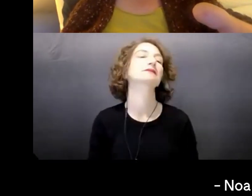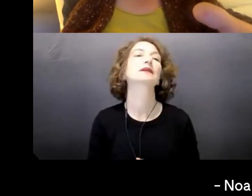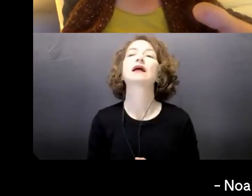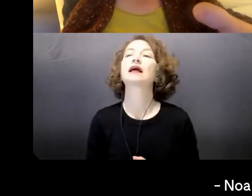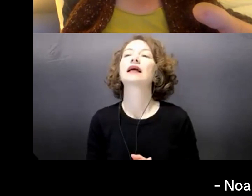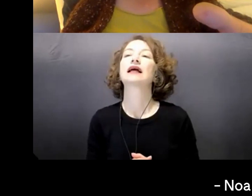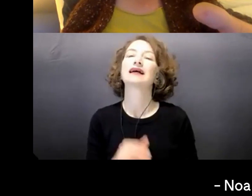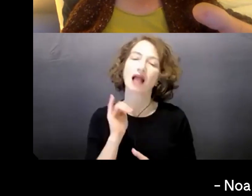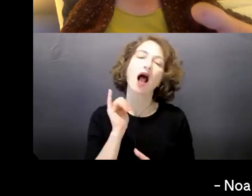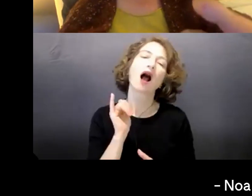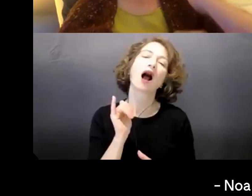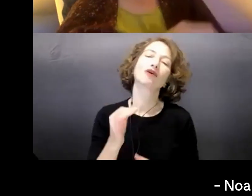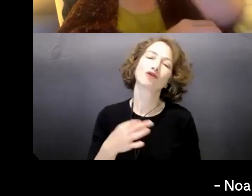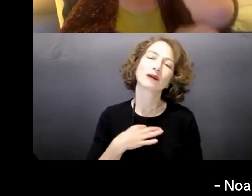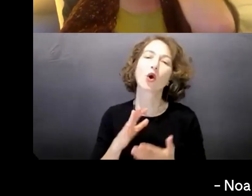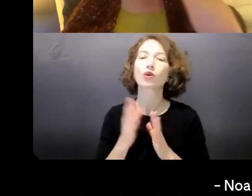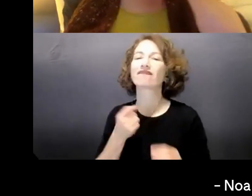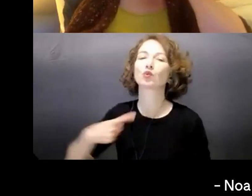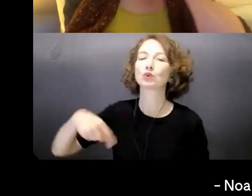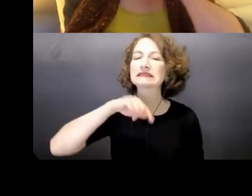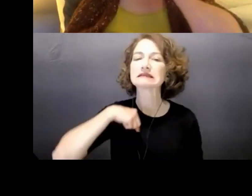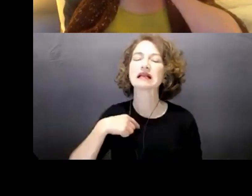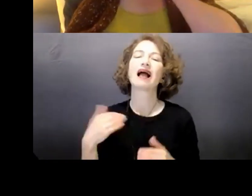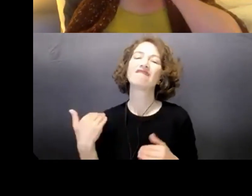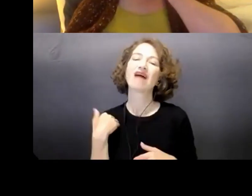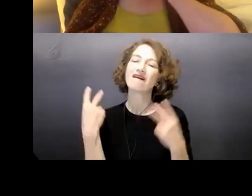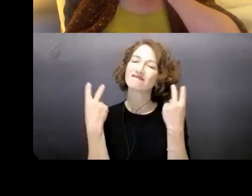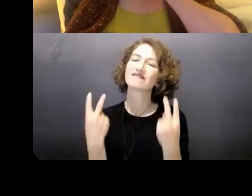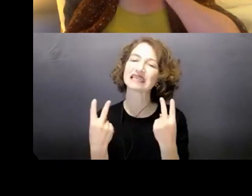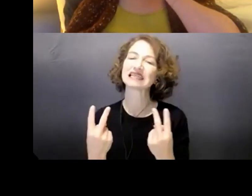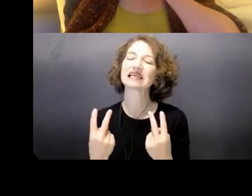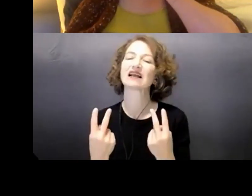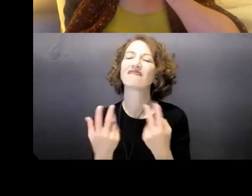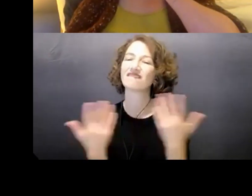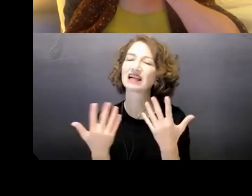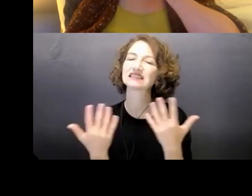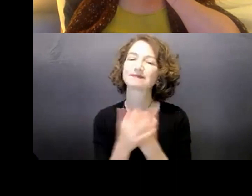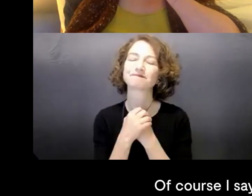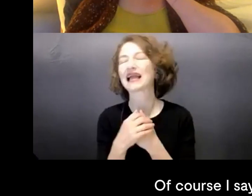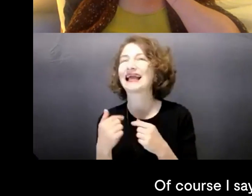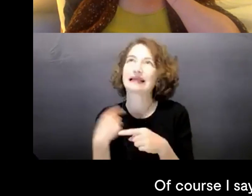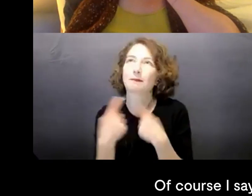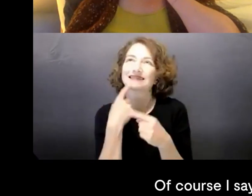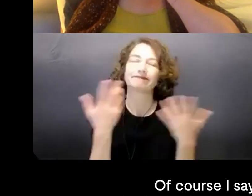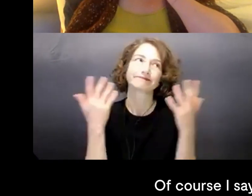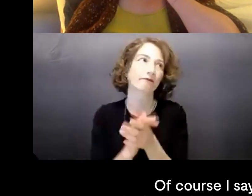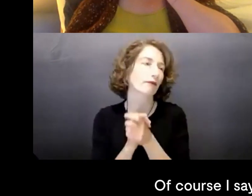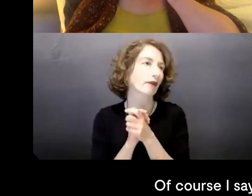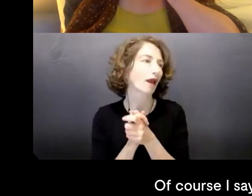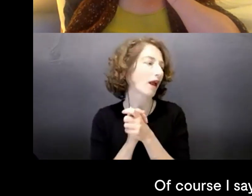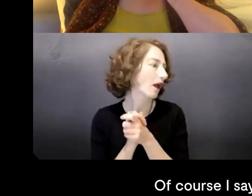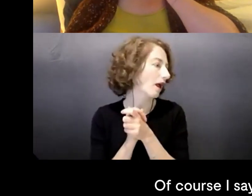or for us, it was also important, because I would always say, of course,